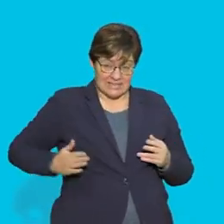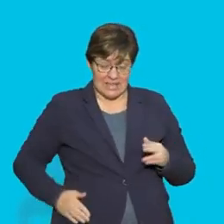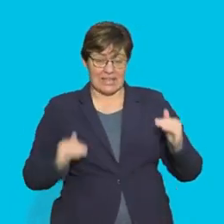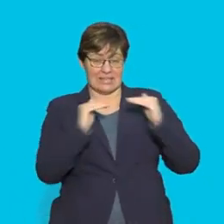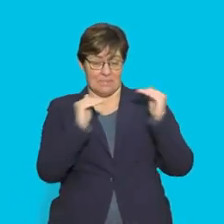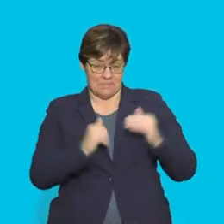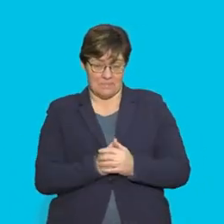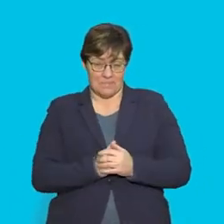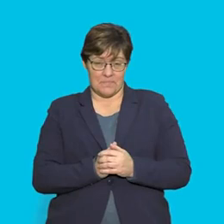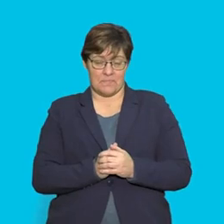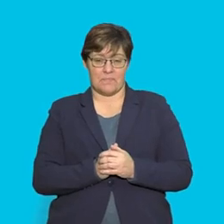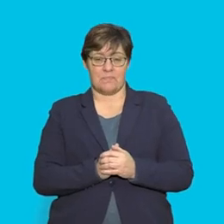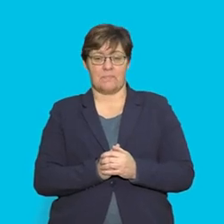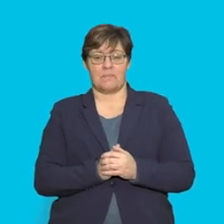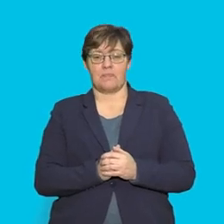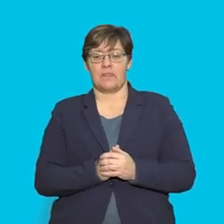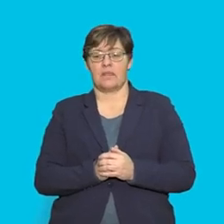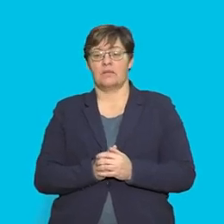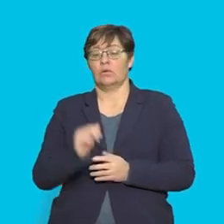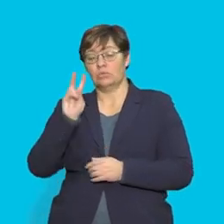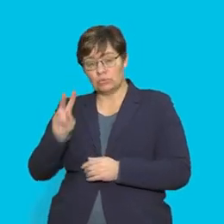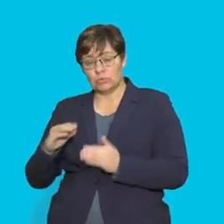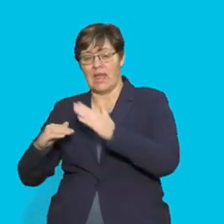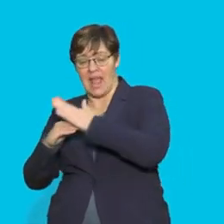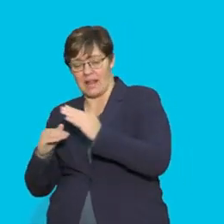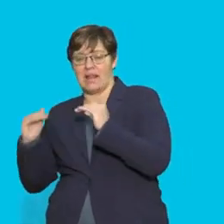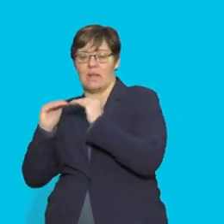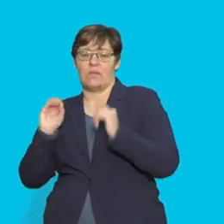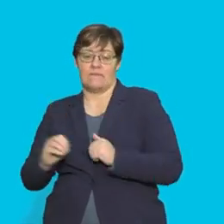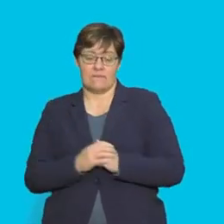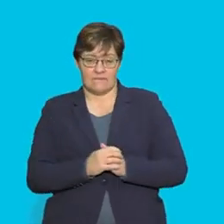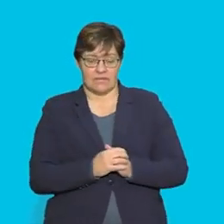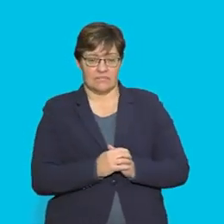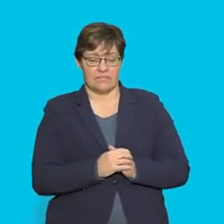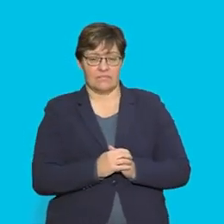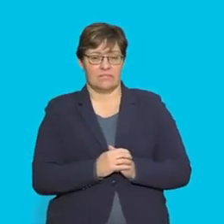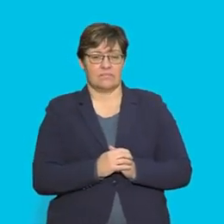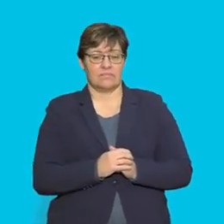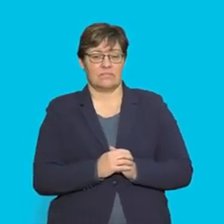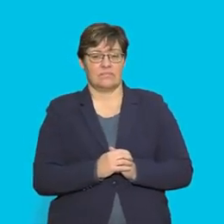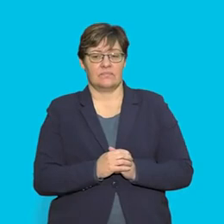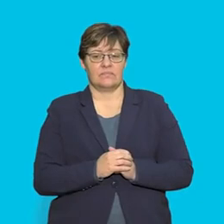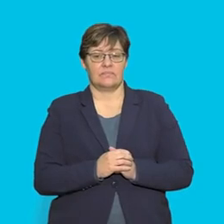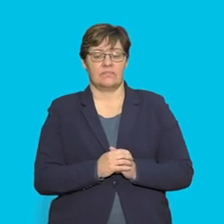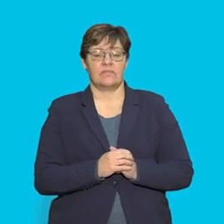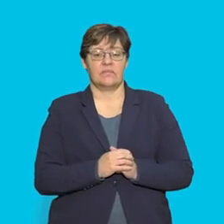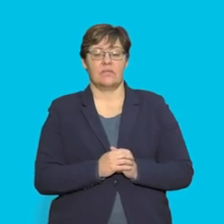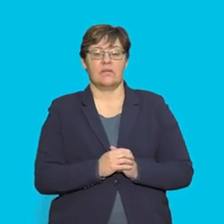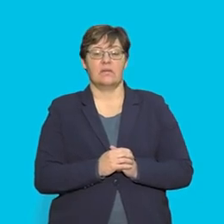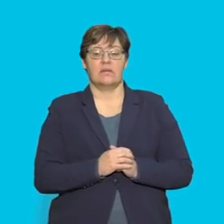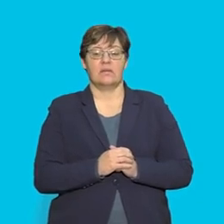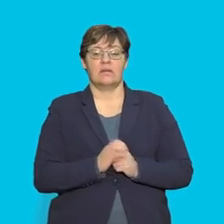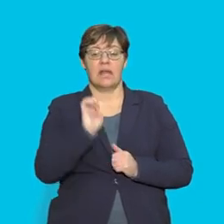equal. Two sides equal, and two angles equal. Then with